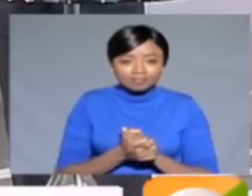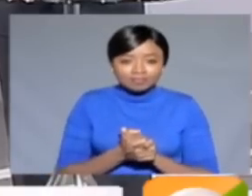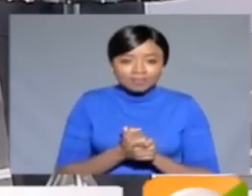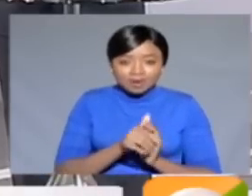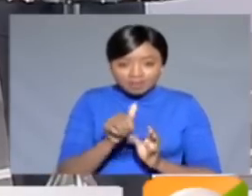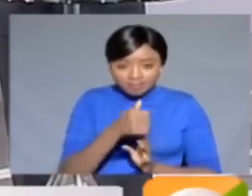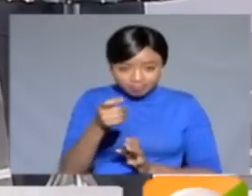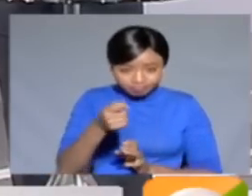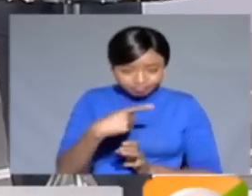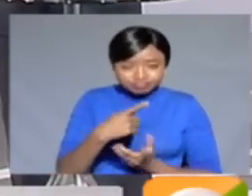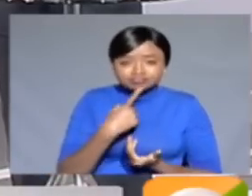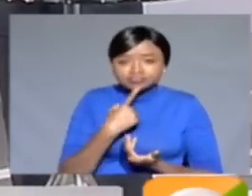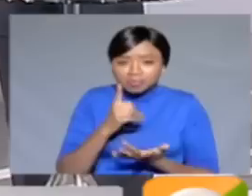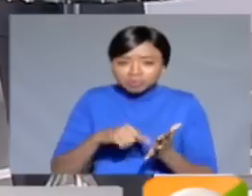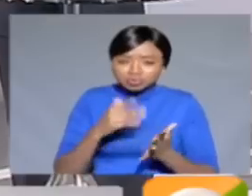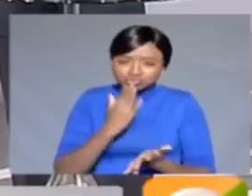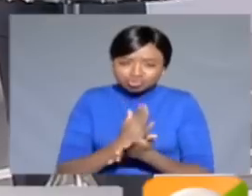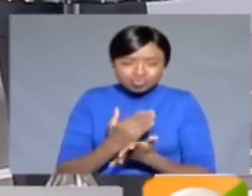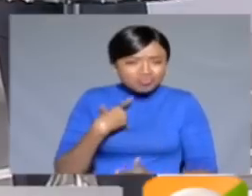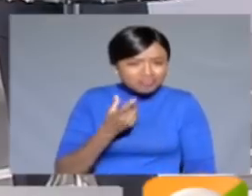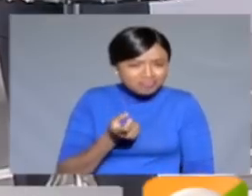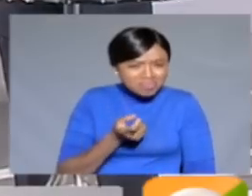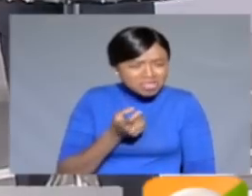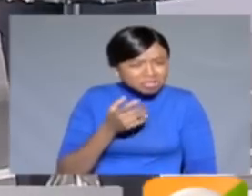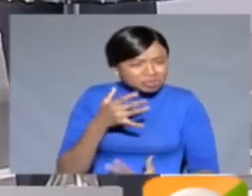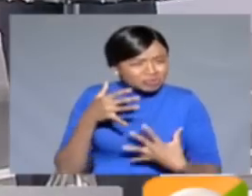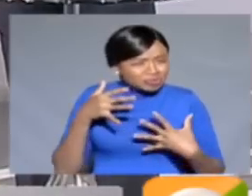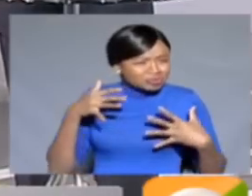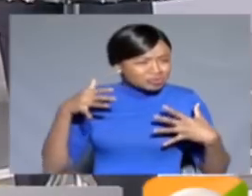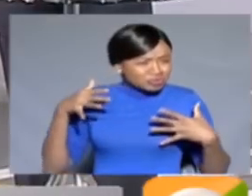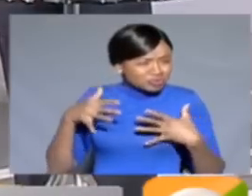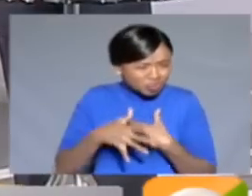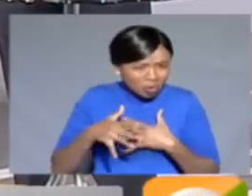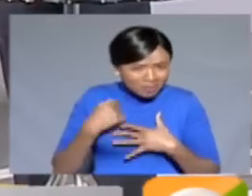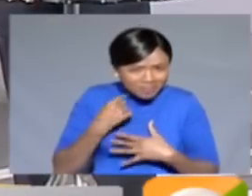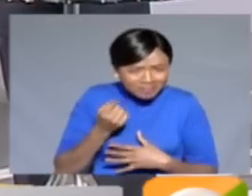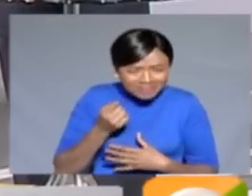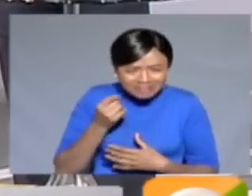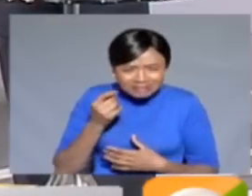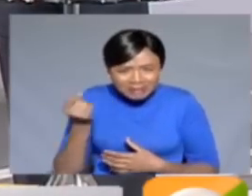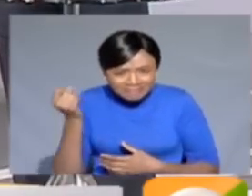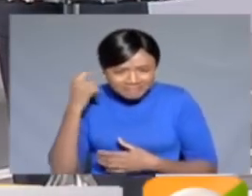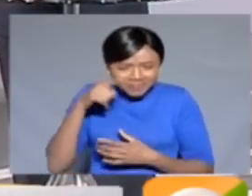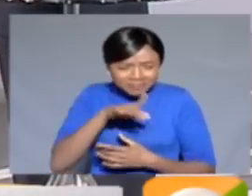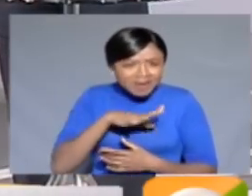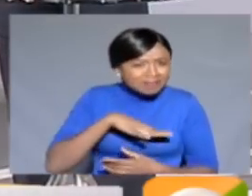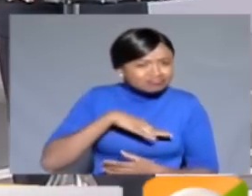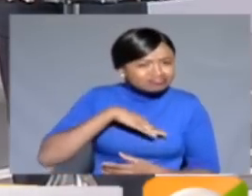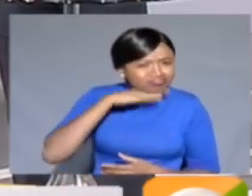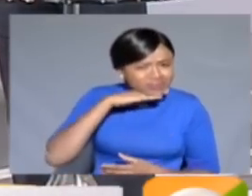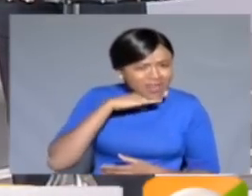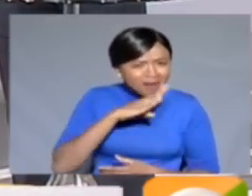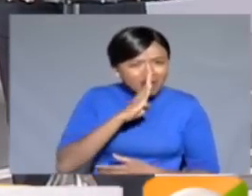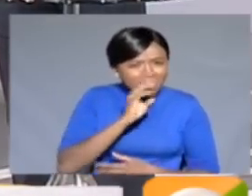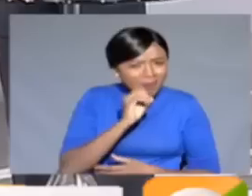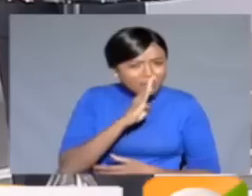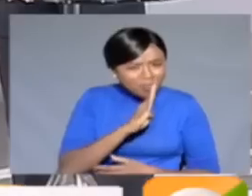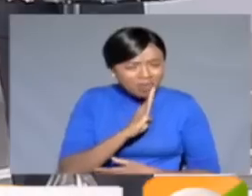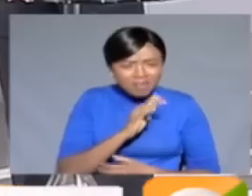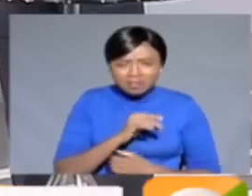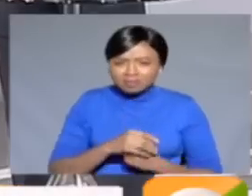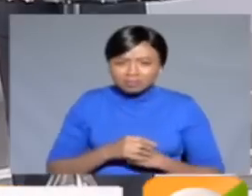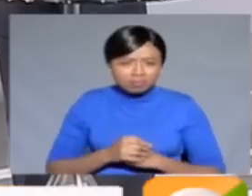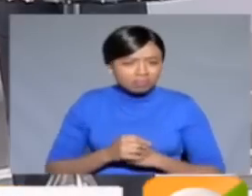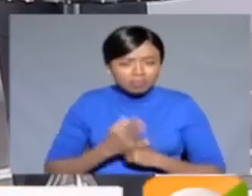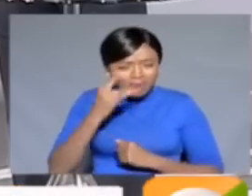Paul Tergat, he says that I learned with deep and profound shock the sudden passing on of the Safaricom CEO. I mourn the loss of